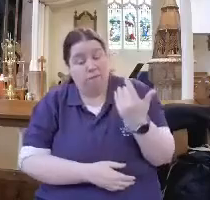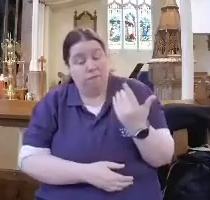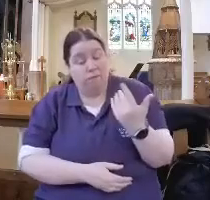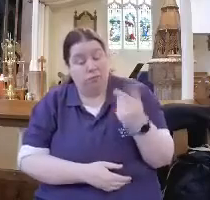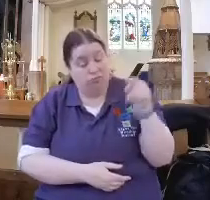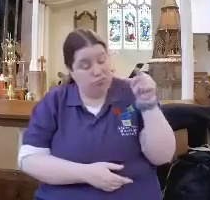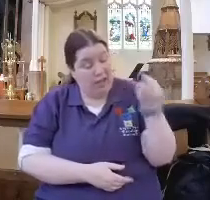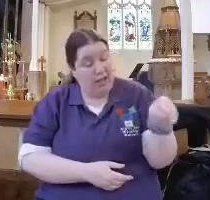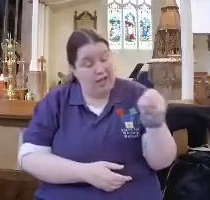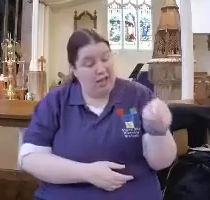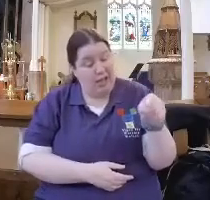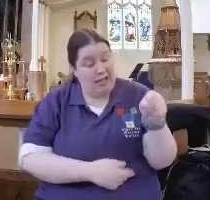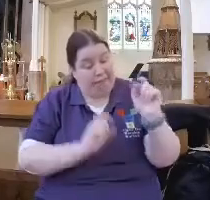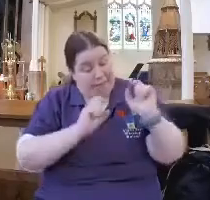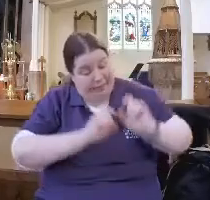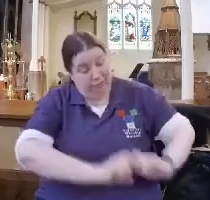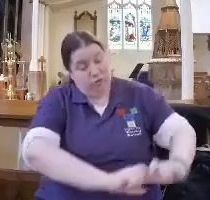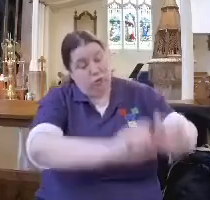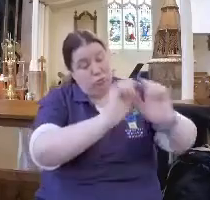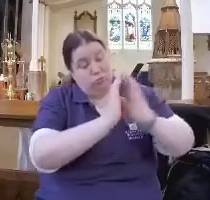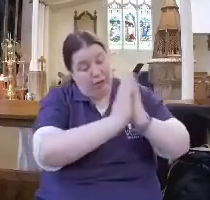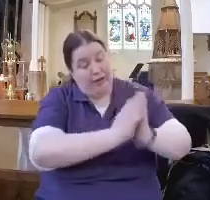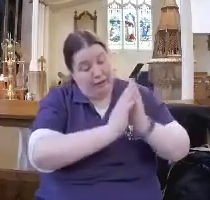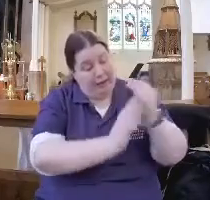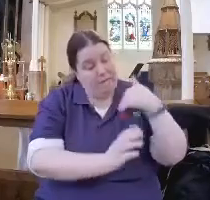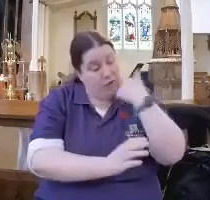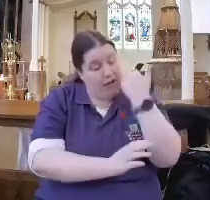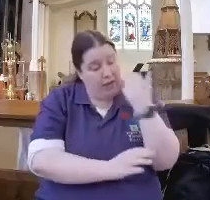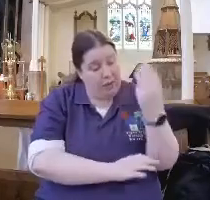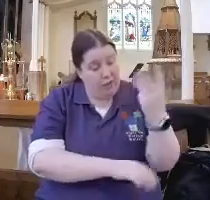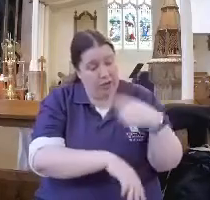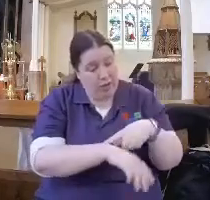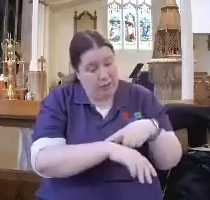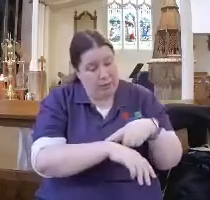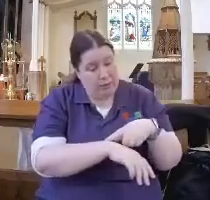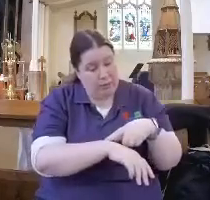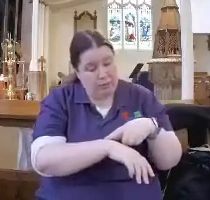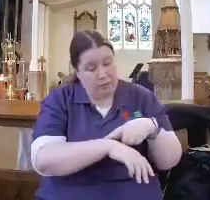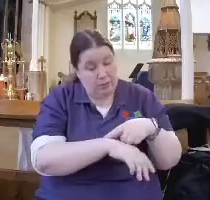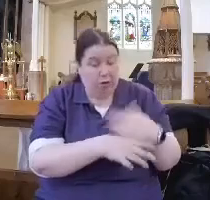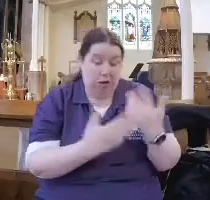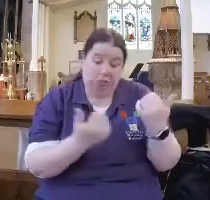times a day, and he ended up being thrown into the lion's den. I shan't tell you what happens.